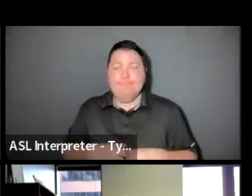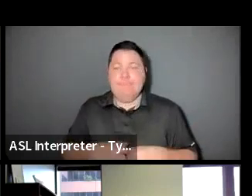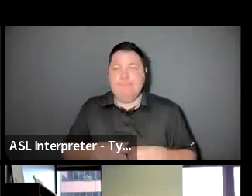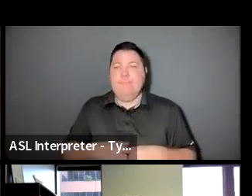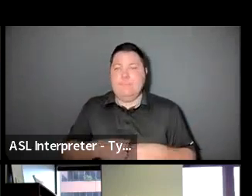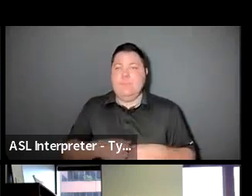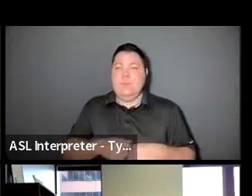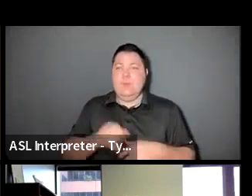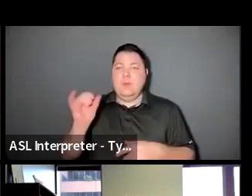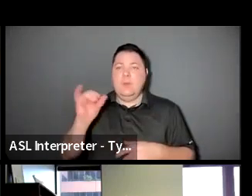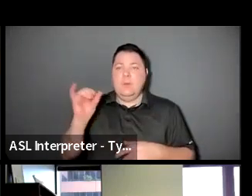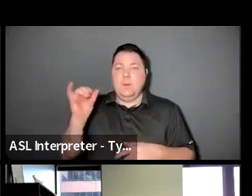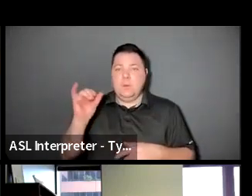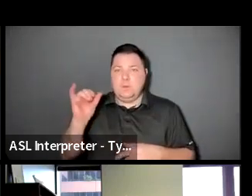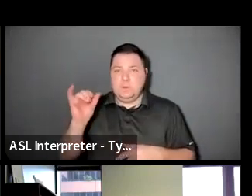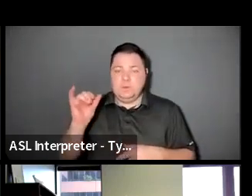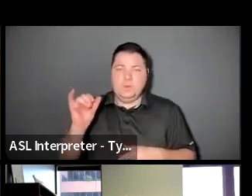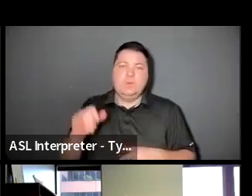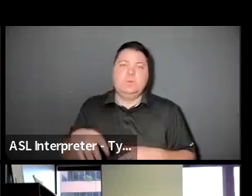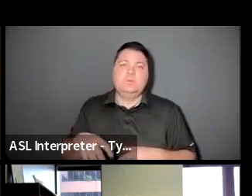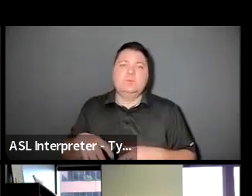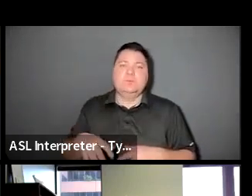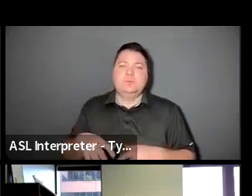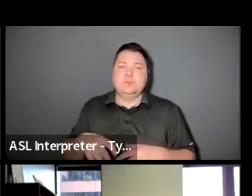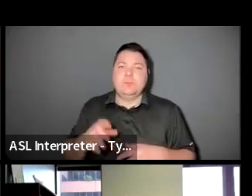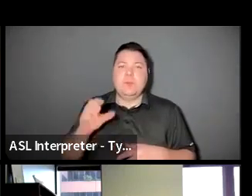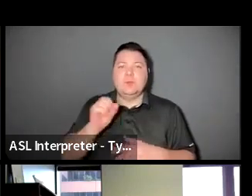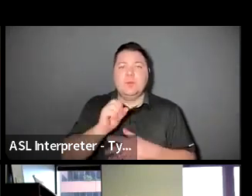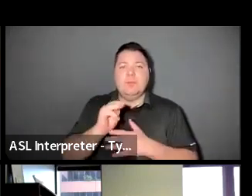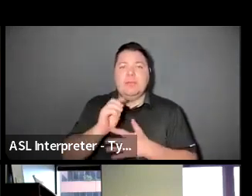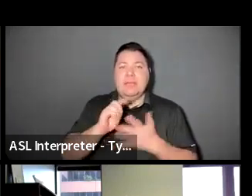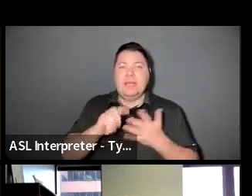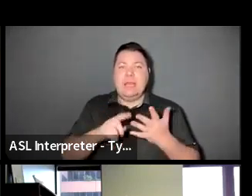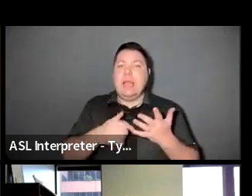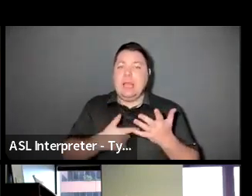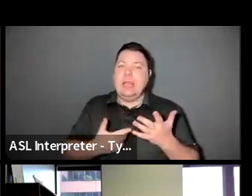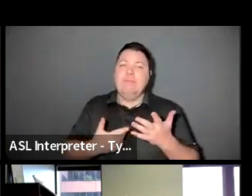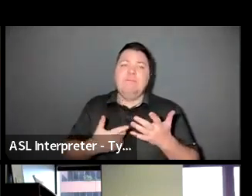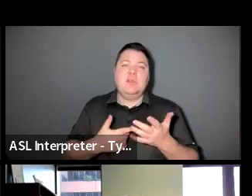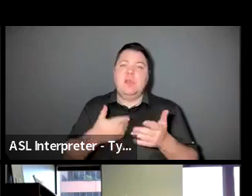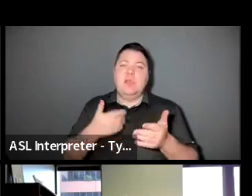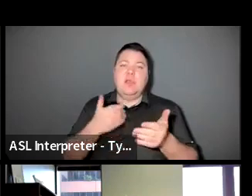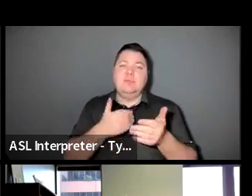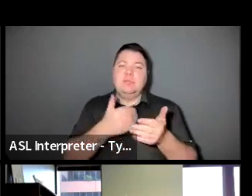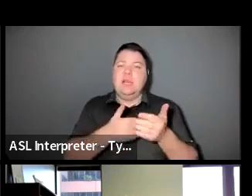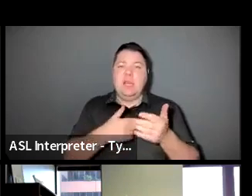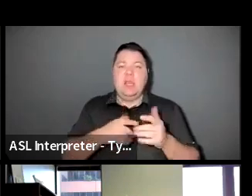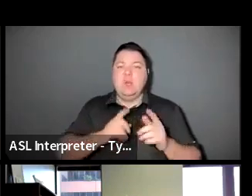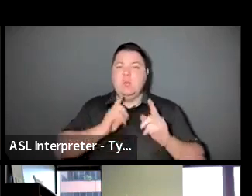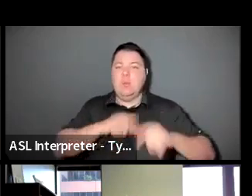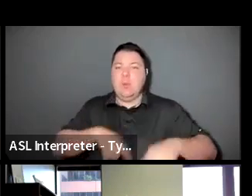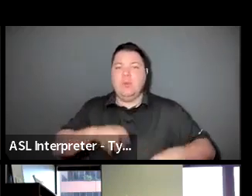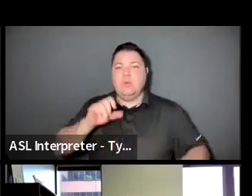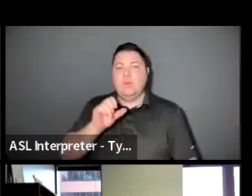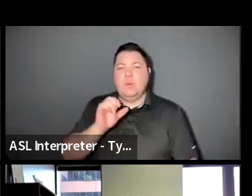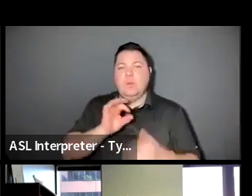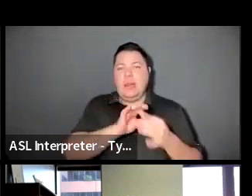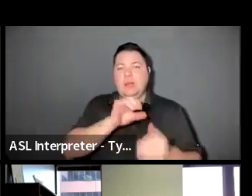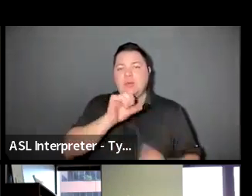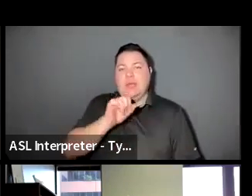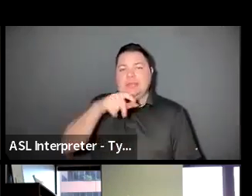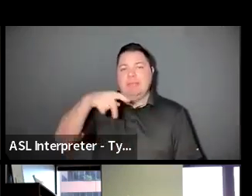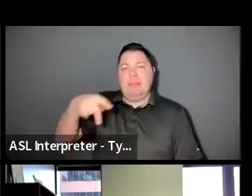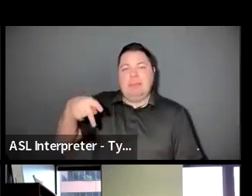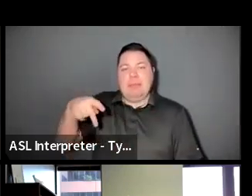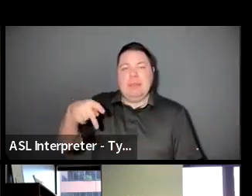notice that on our social media platforms, I'm keeping up-to-date progress reports on SPP. We